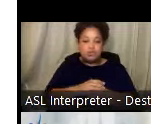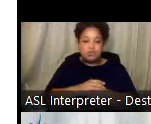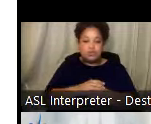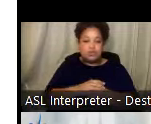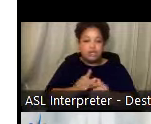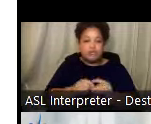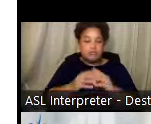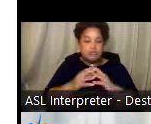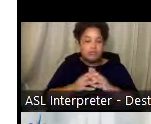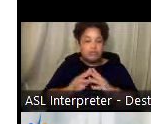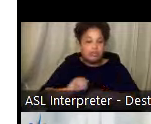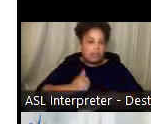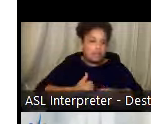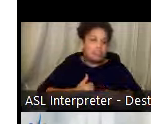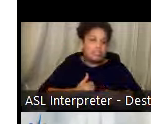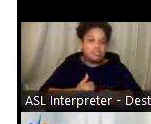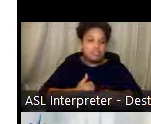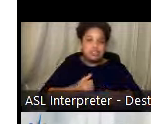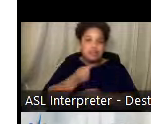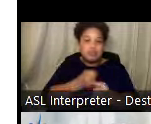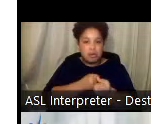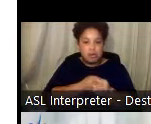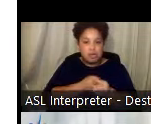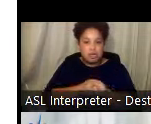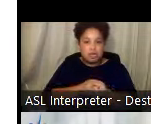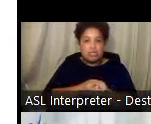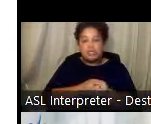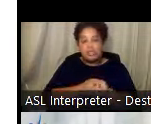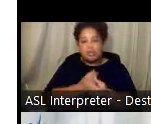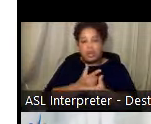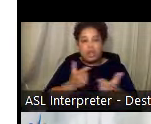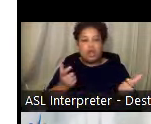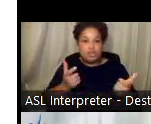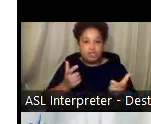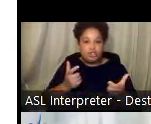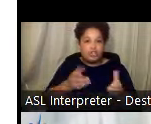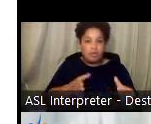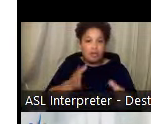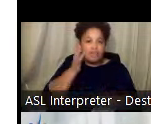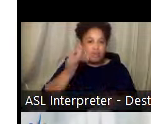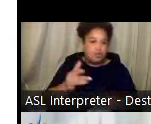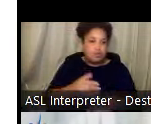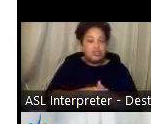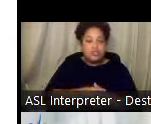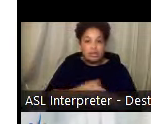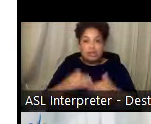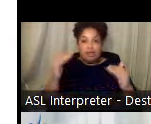this and promoting it in a larger fashion in the future as well. So that's our first initiative. Next slide.